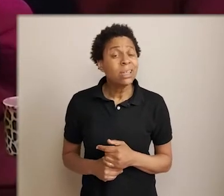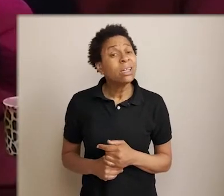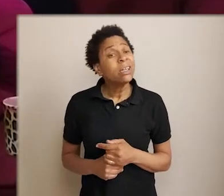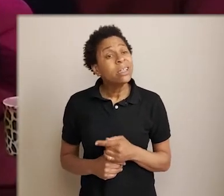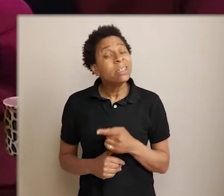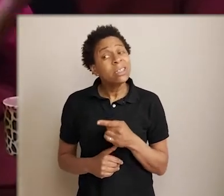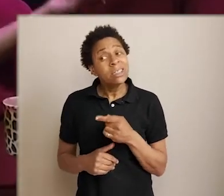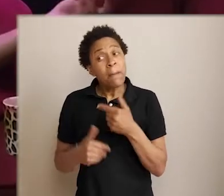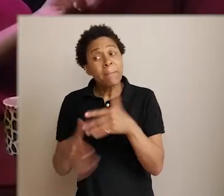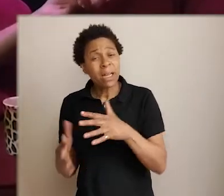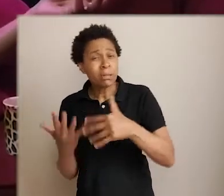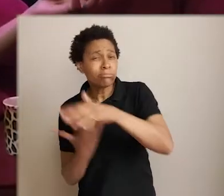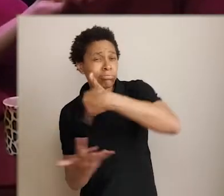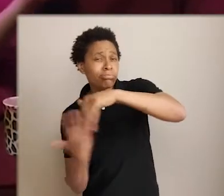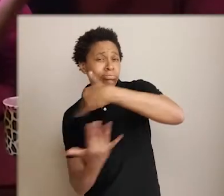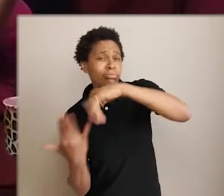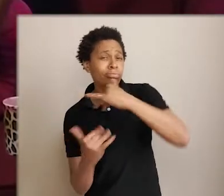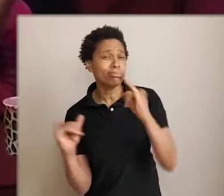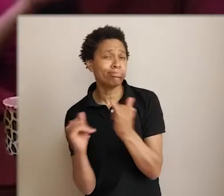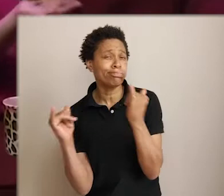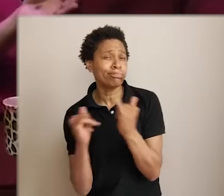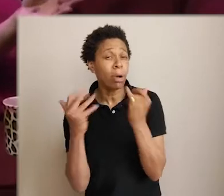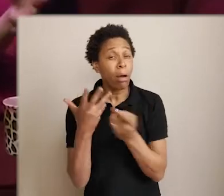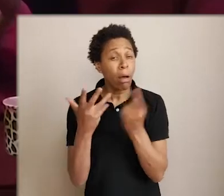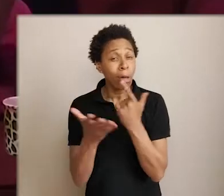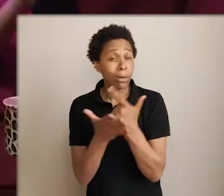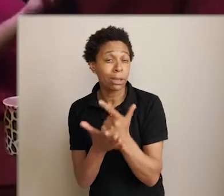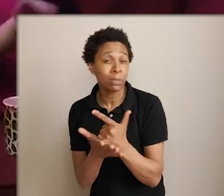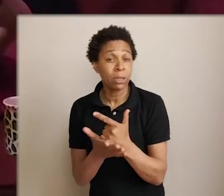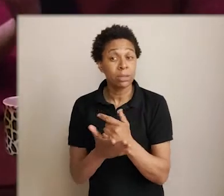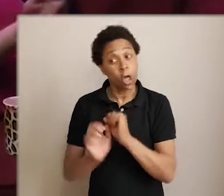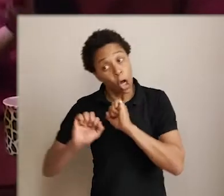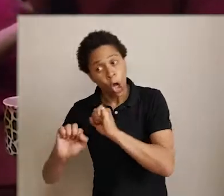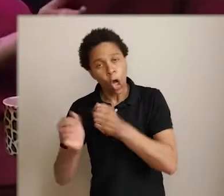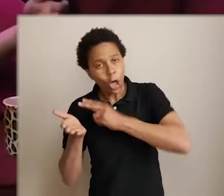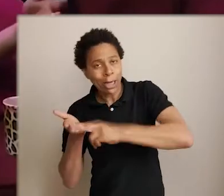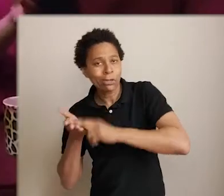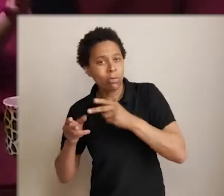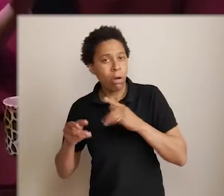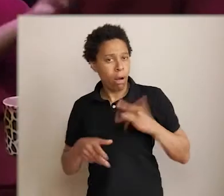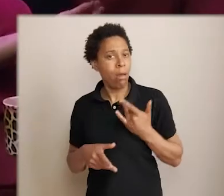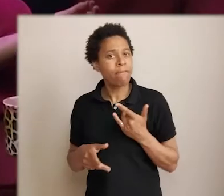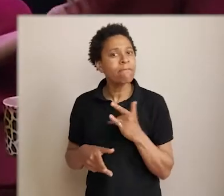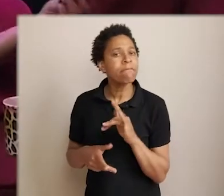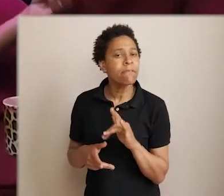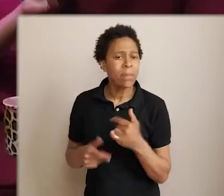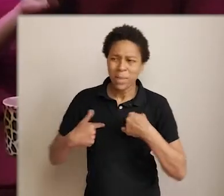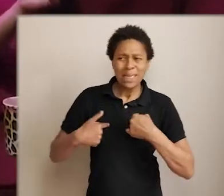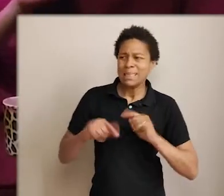had mixed with other lesbians, but spent much time with them. That was her natural way of living, but mine